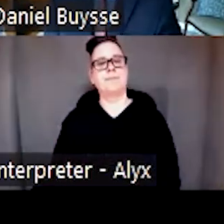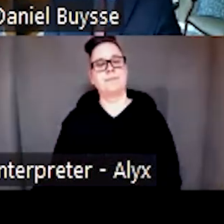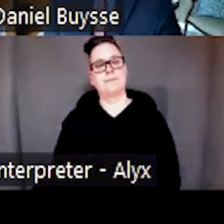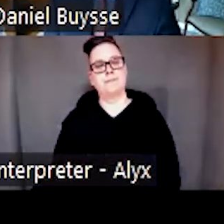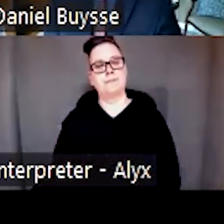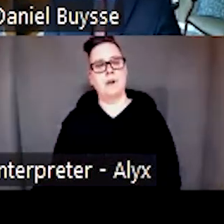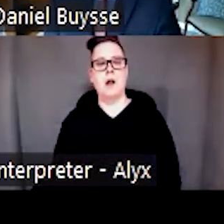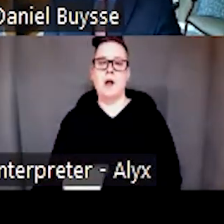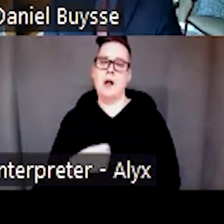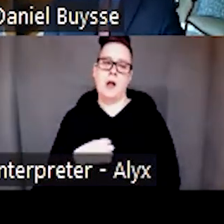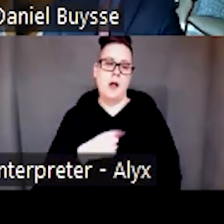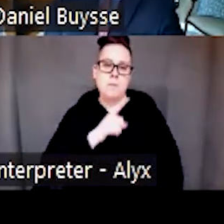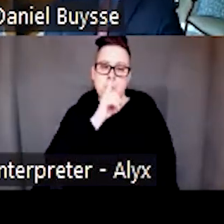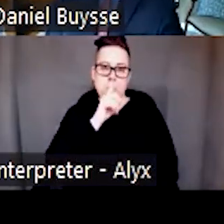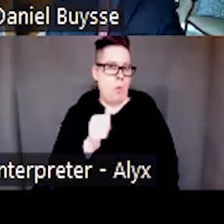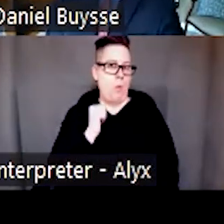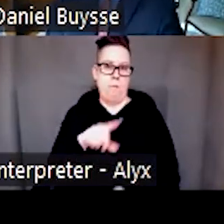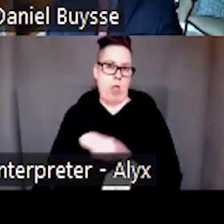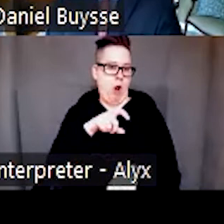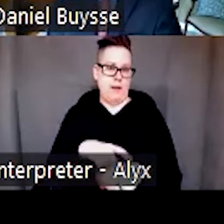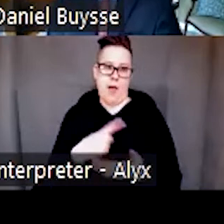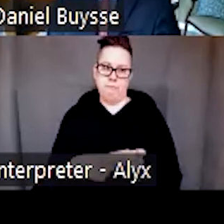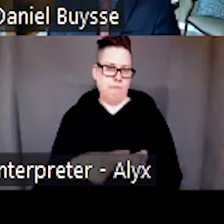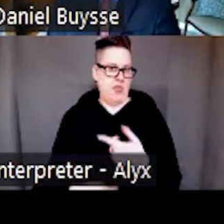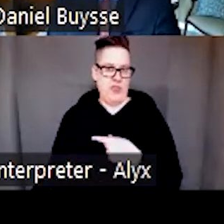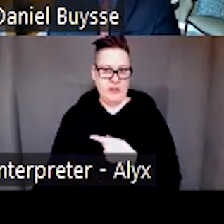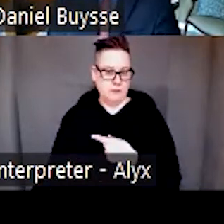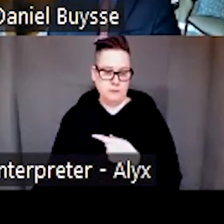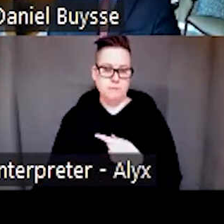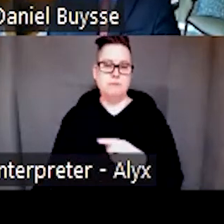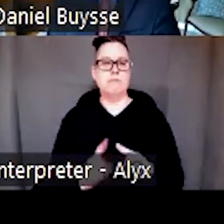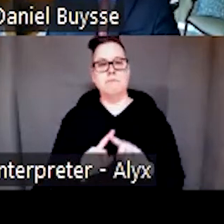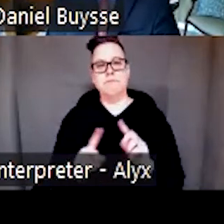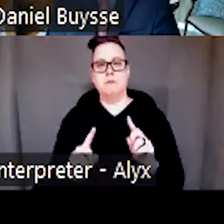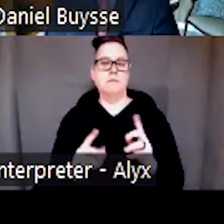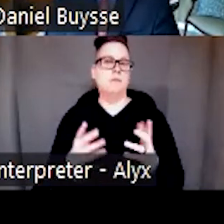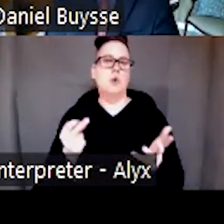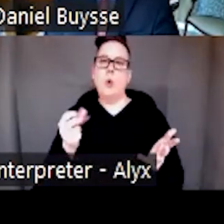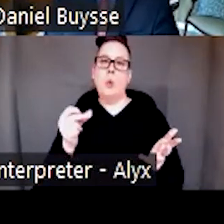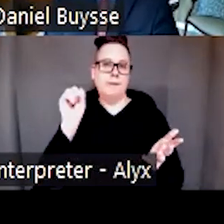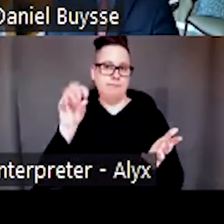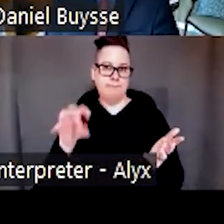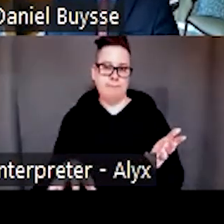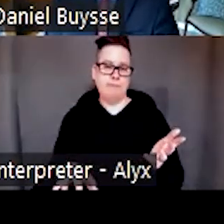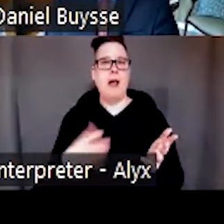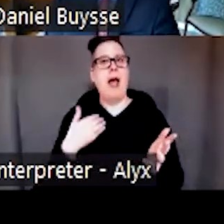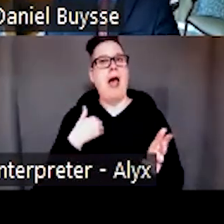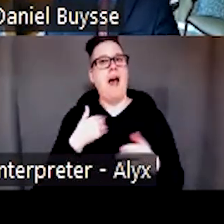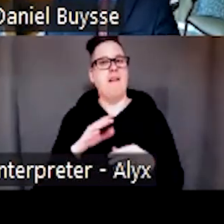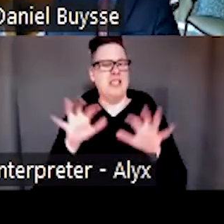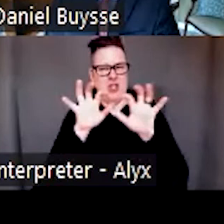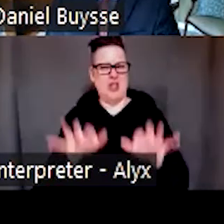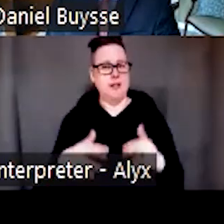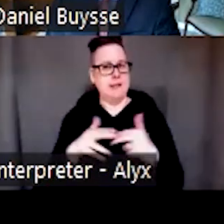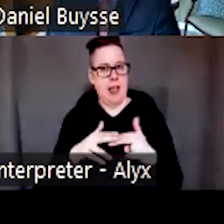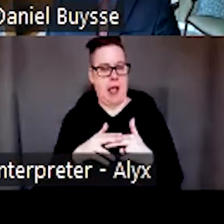not going to spend long on this at all. I just want to kind of flip through some very busy slides without referencing them,